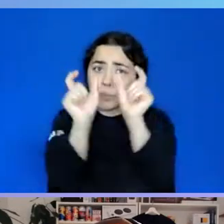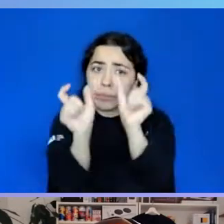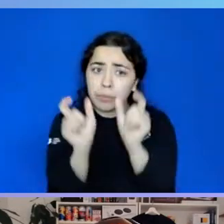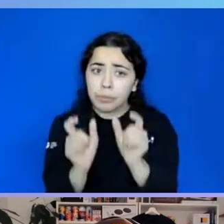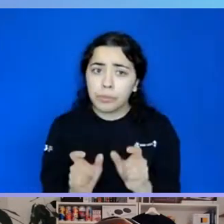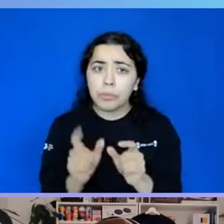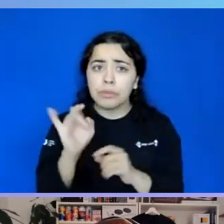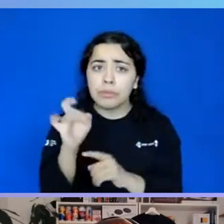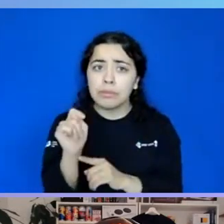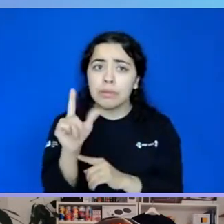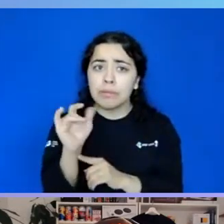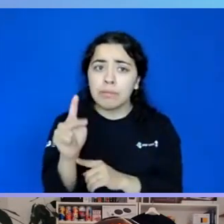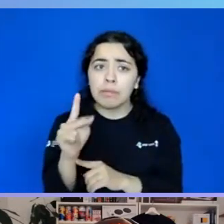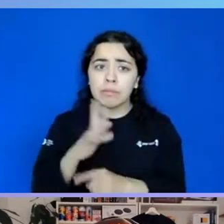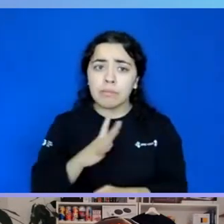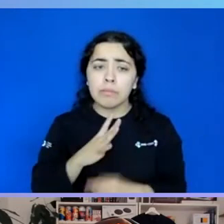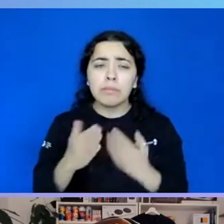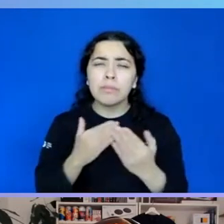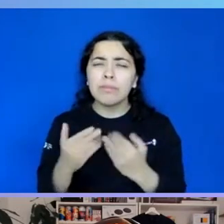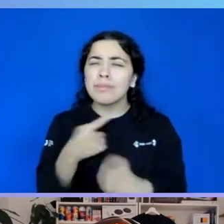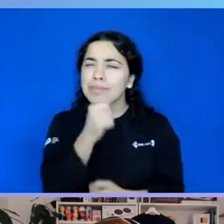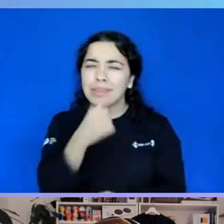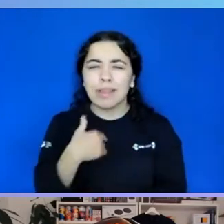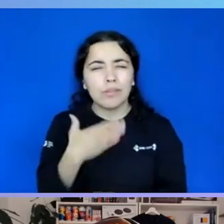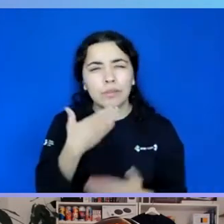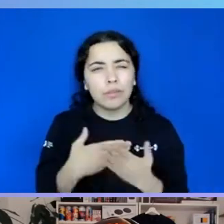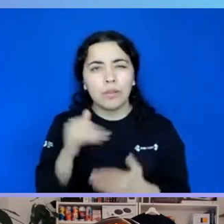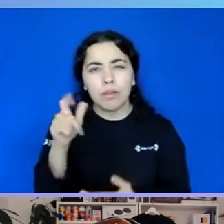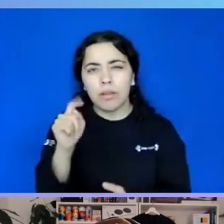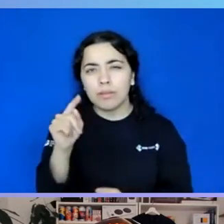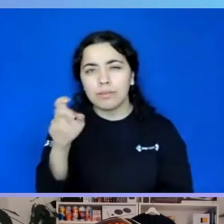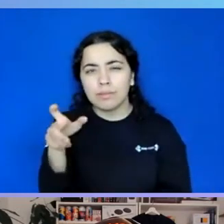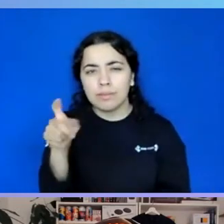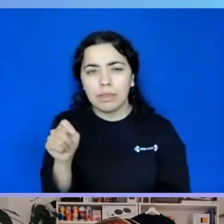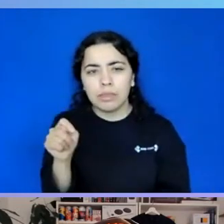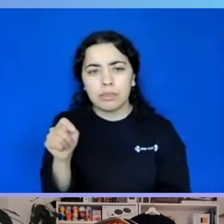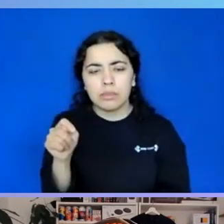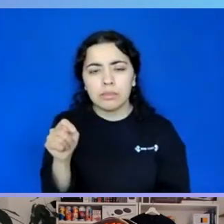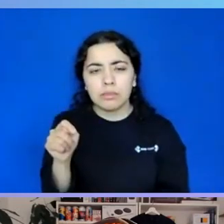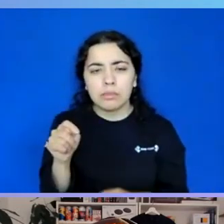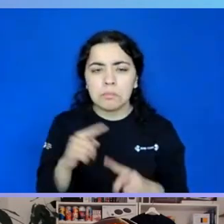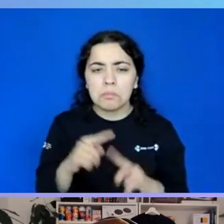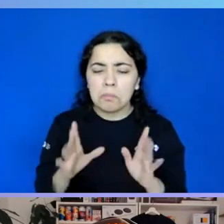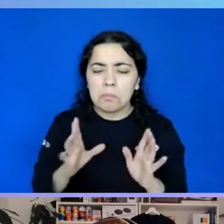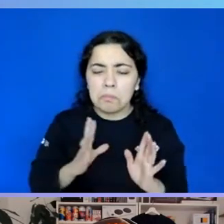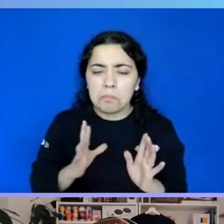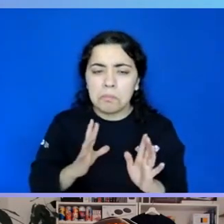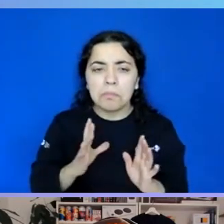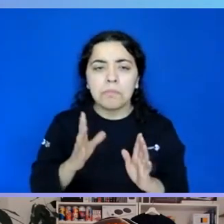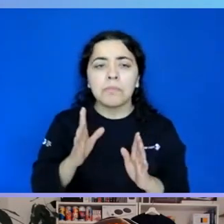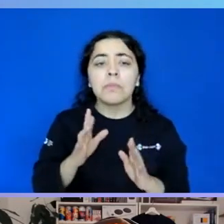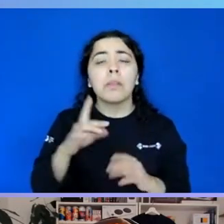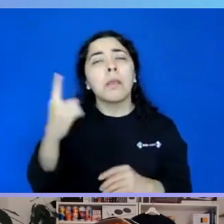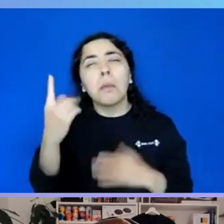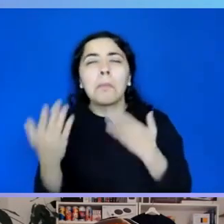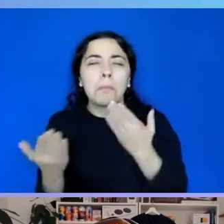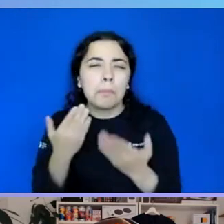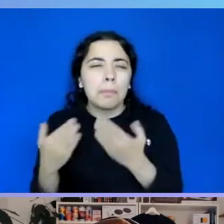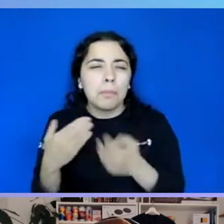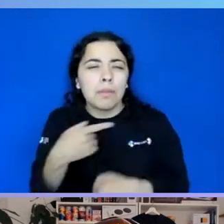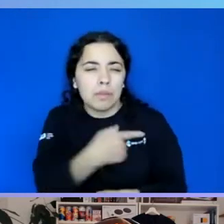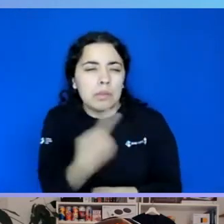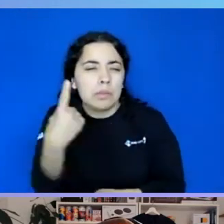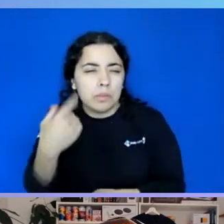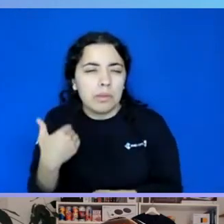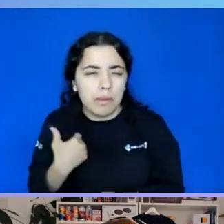on. Even though they don't have a good alt text, it stands alone, except for maybe this one that